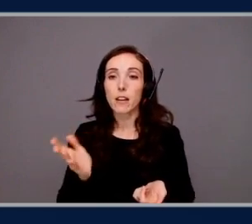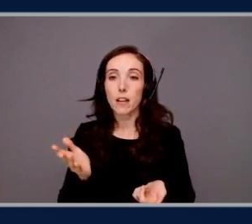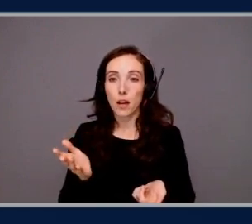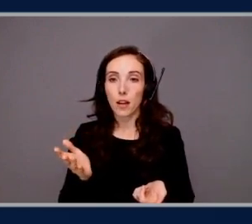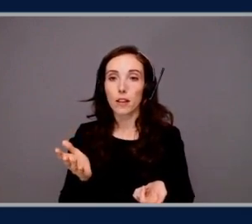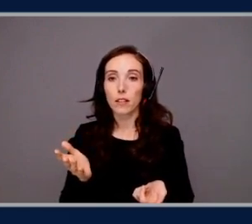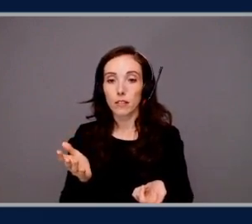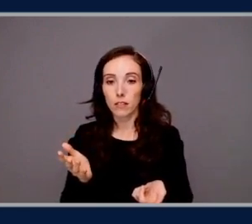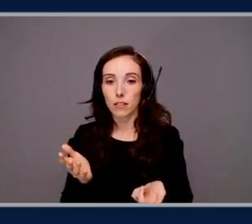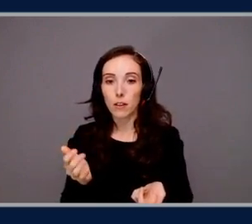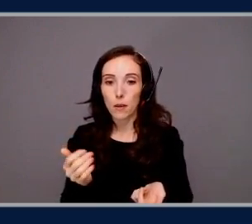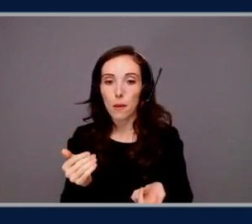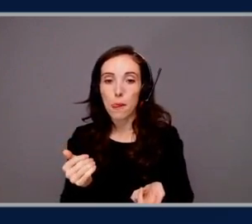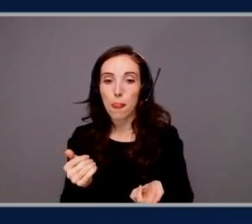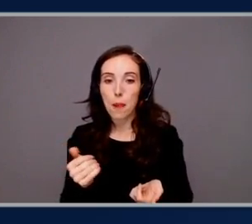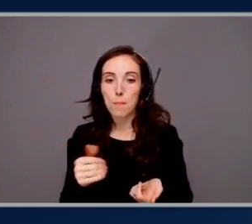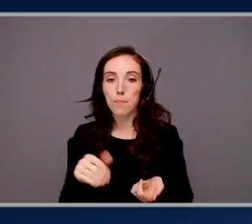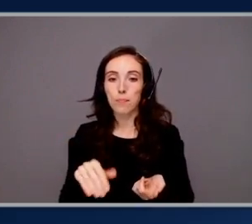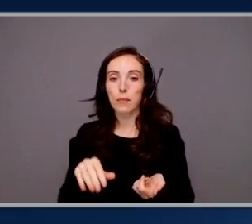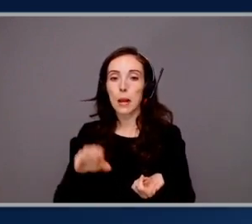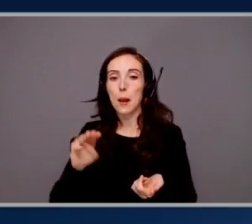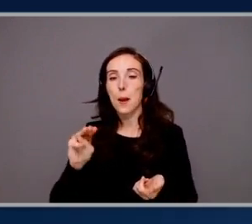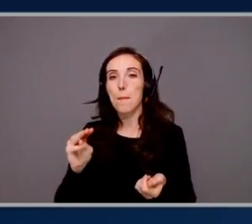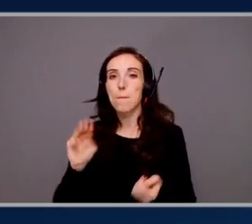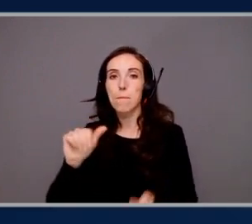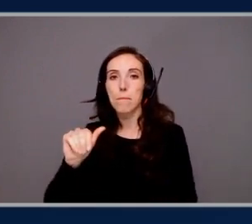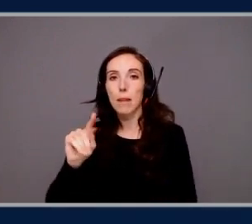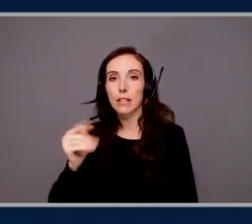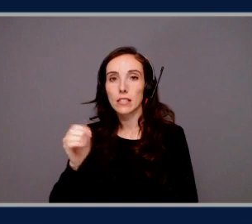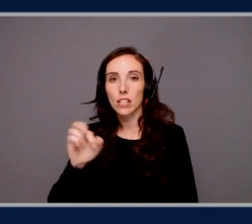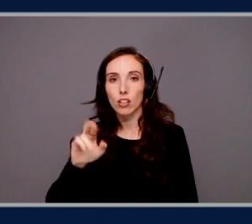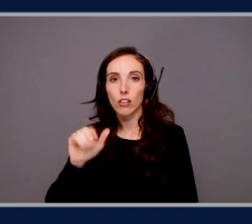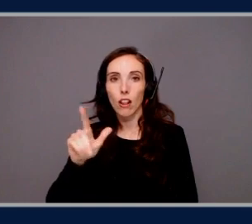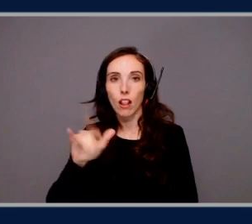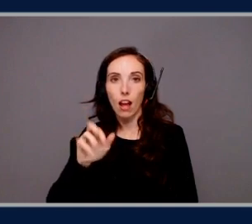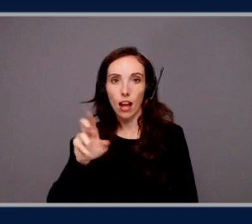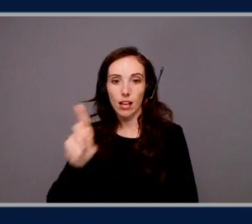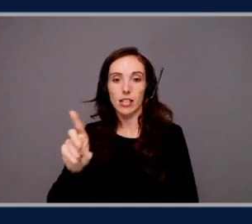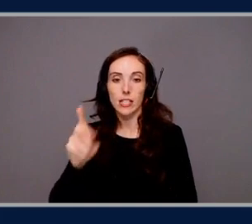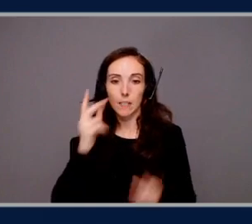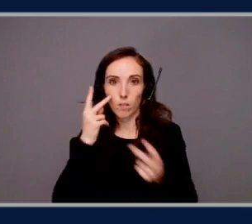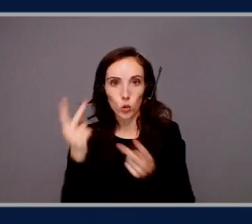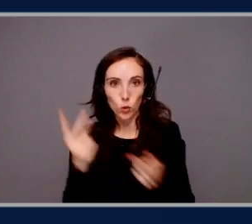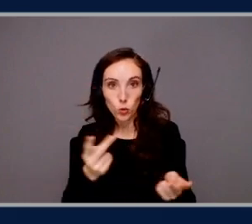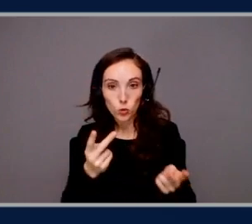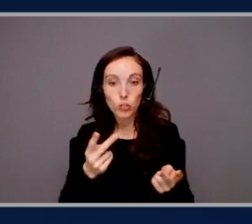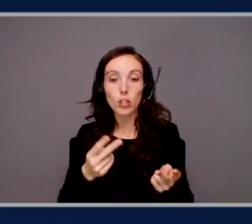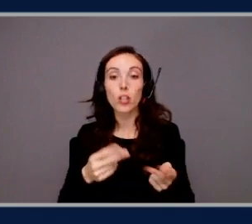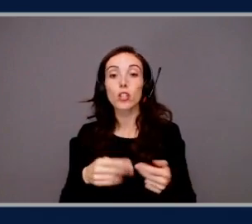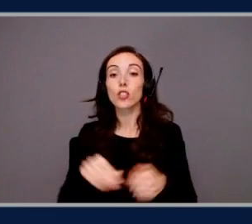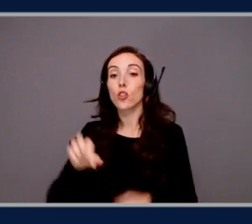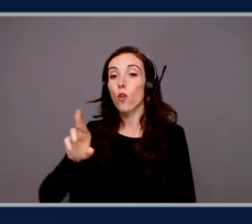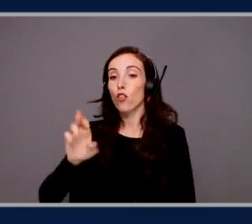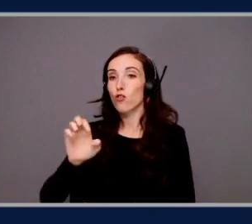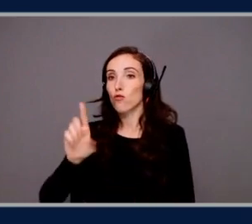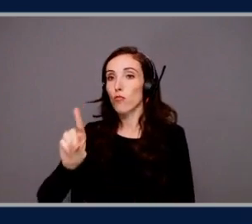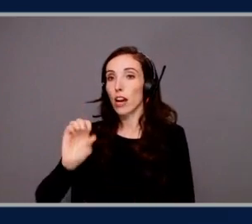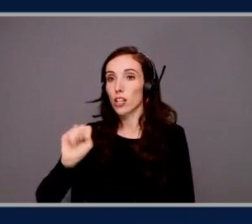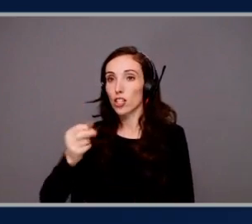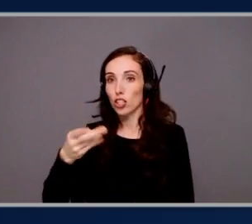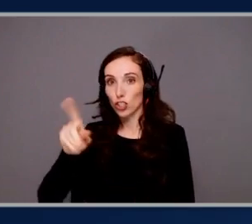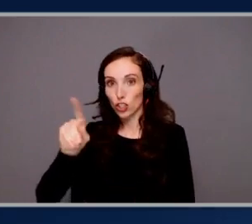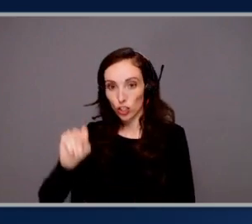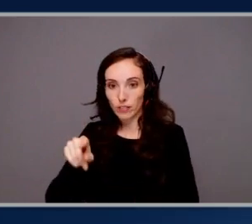materialize views, for example, right? So if you have Redshift as a query engine, you can create a materialized view, which is basically